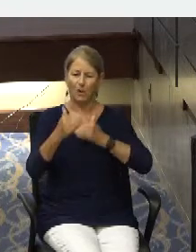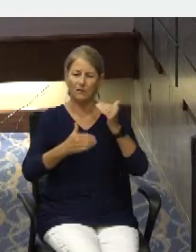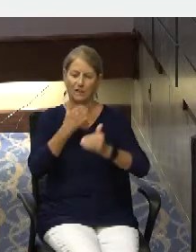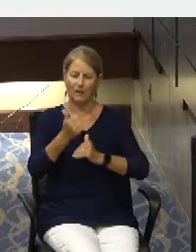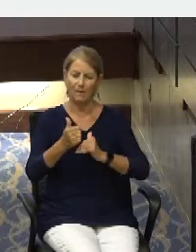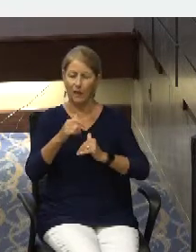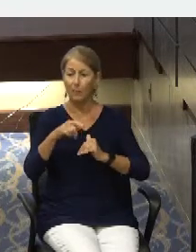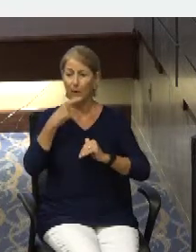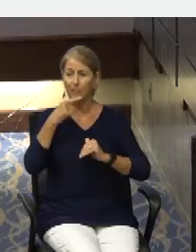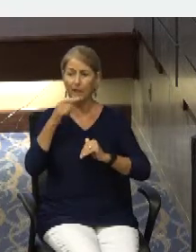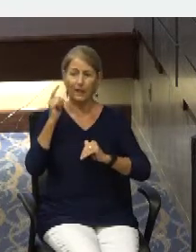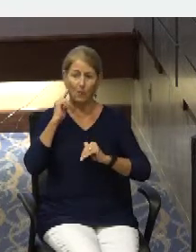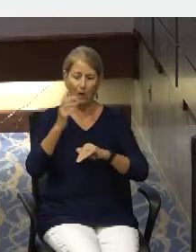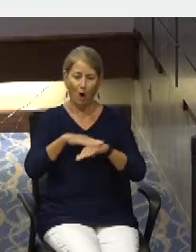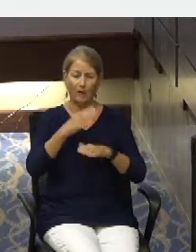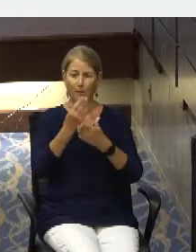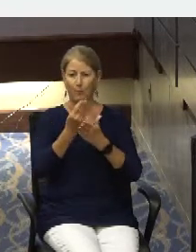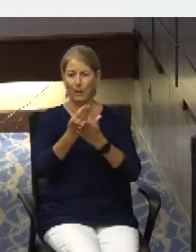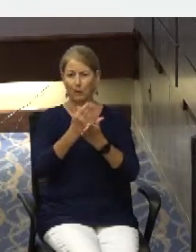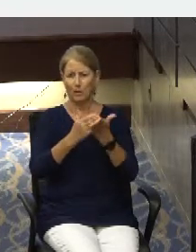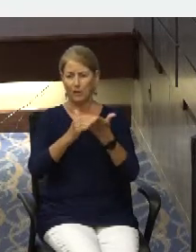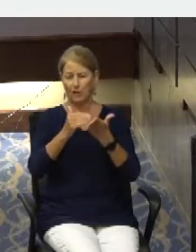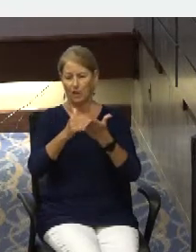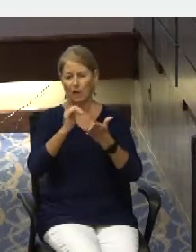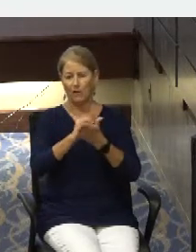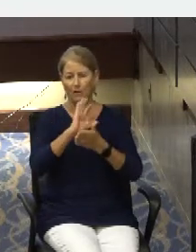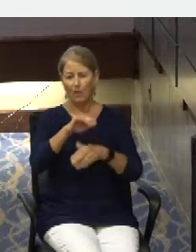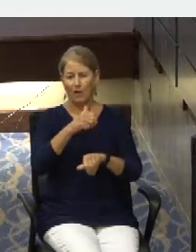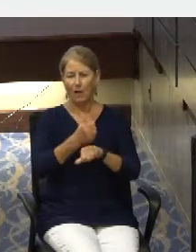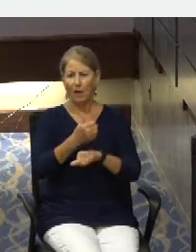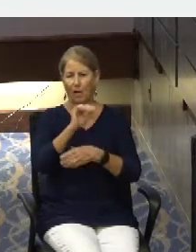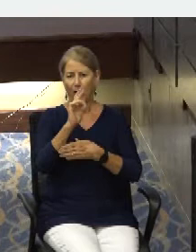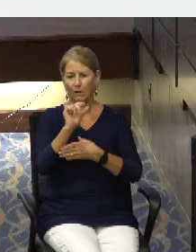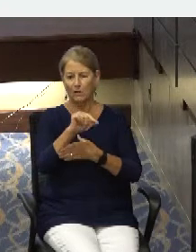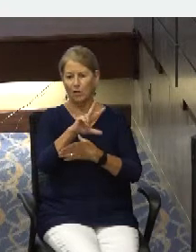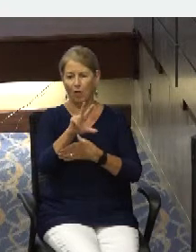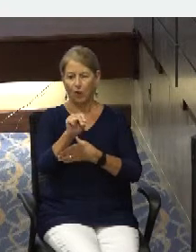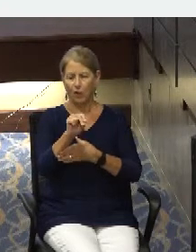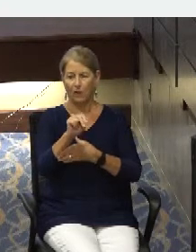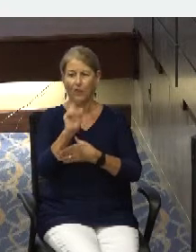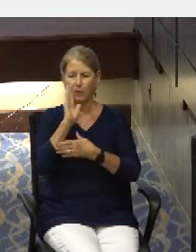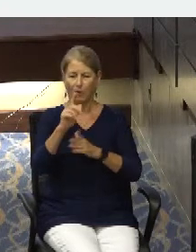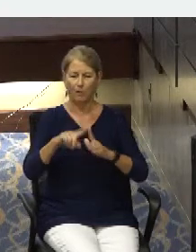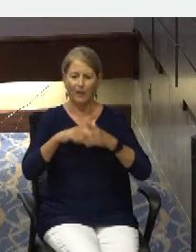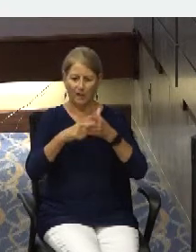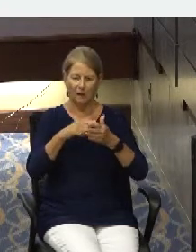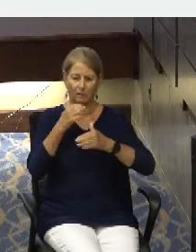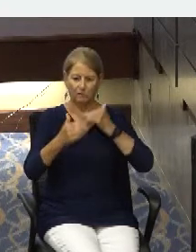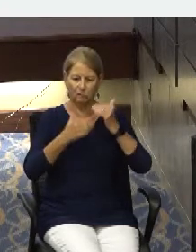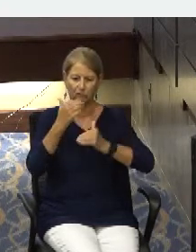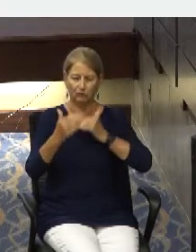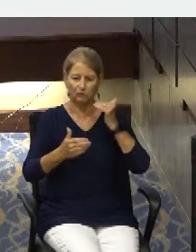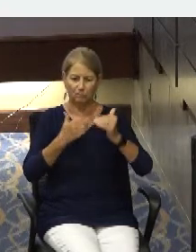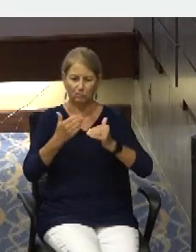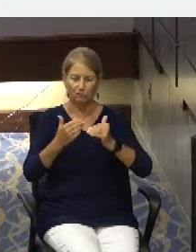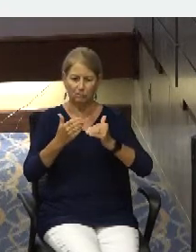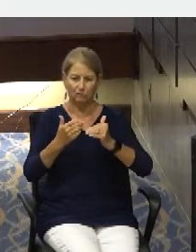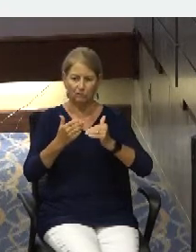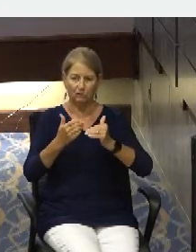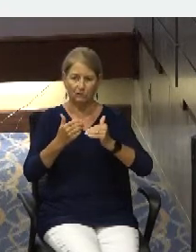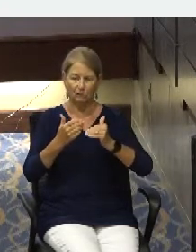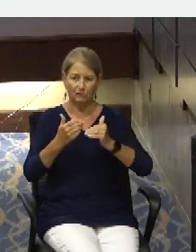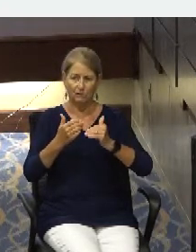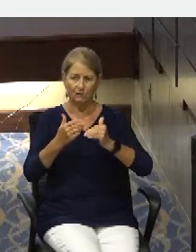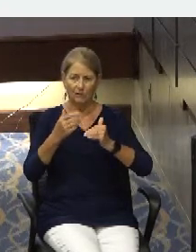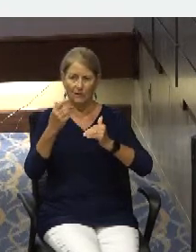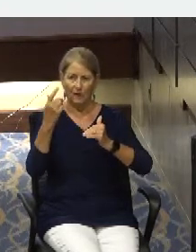on the budget, which will be set for August 30th. We'll begin the process of doing the readings for the municipal drainage